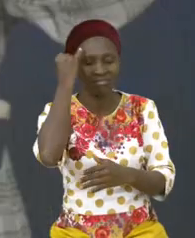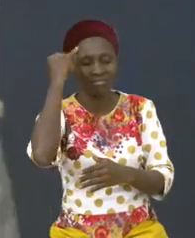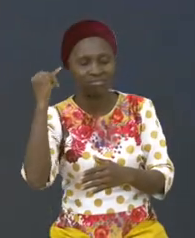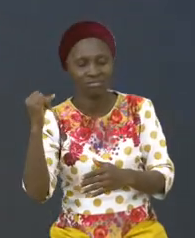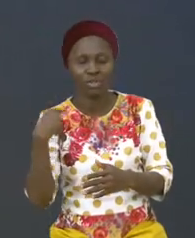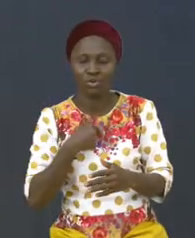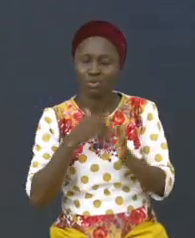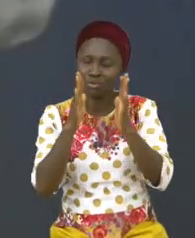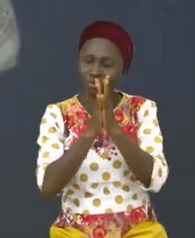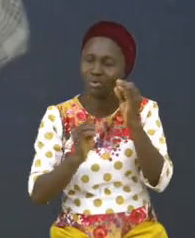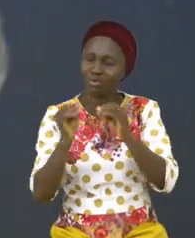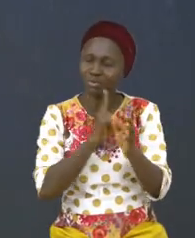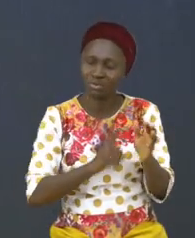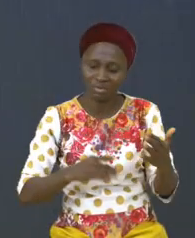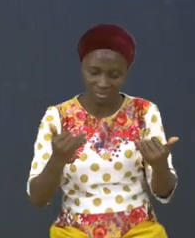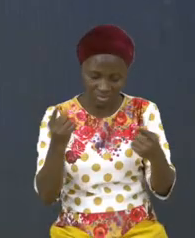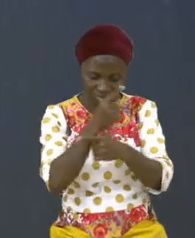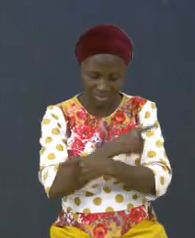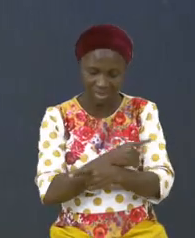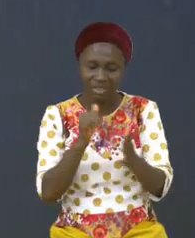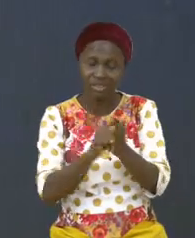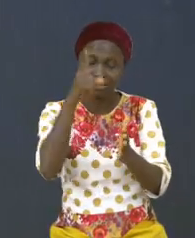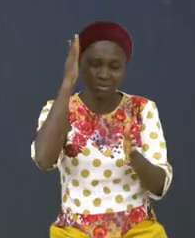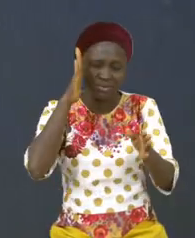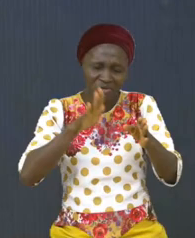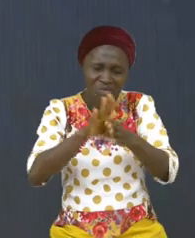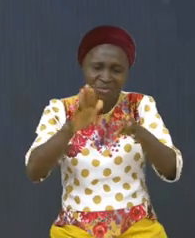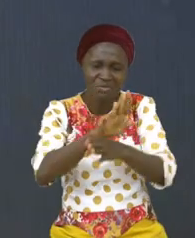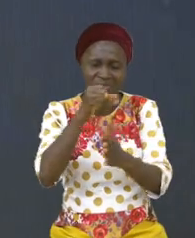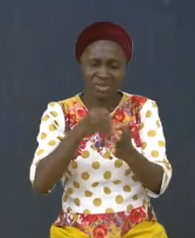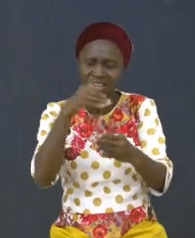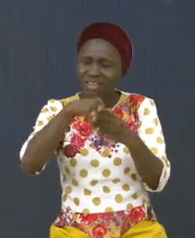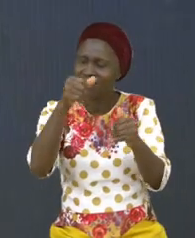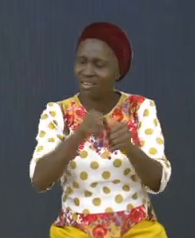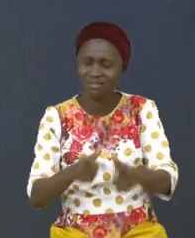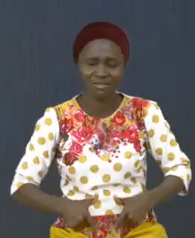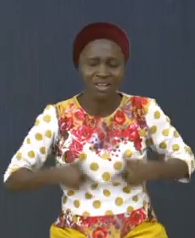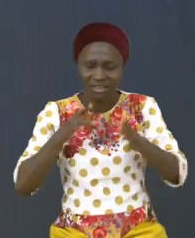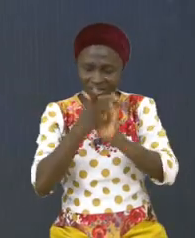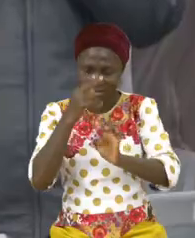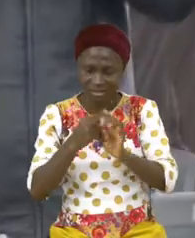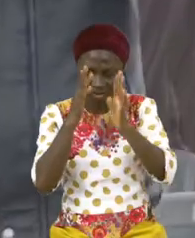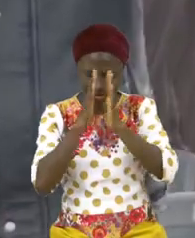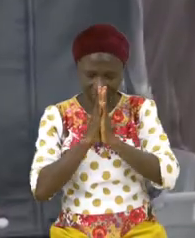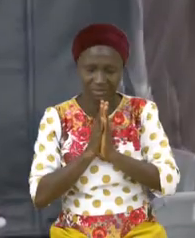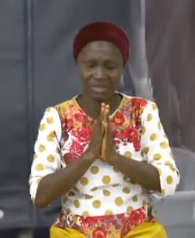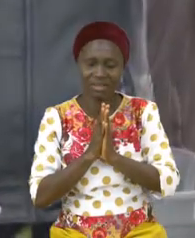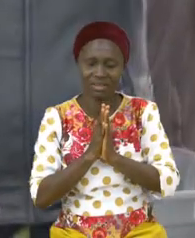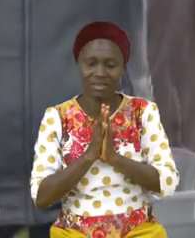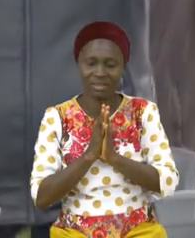pray, Lord, today, fulfill it in every life in Jesus' name.